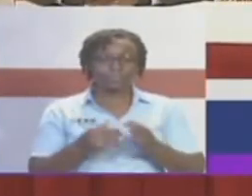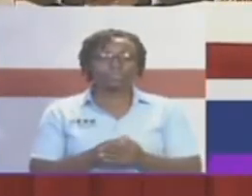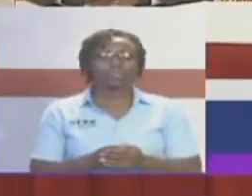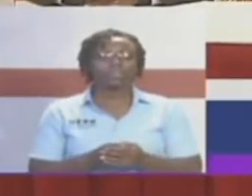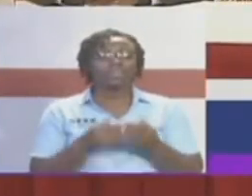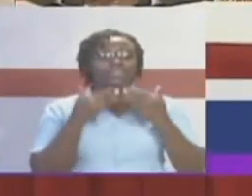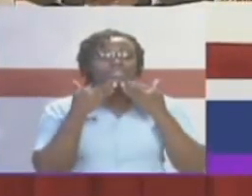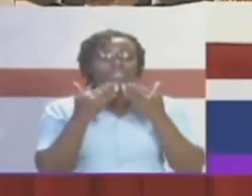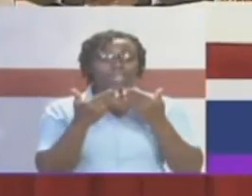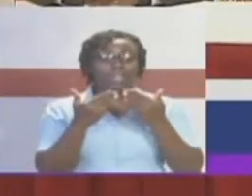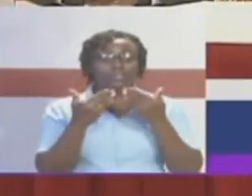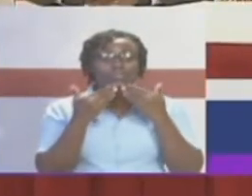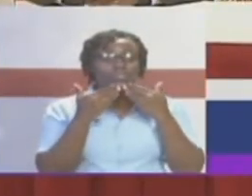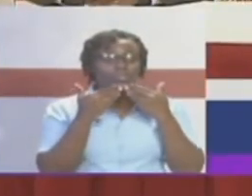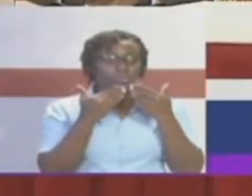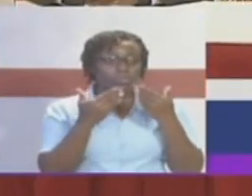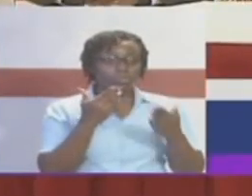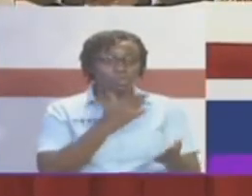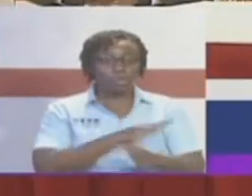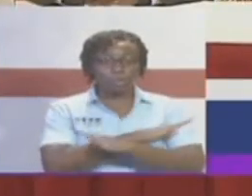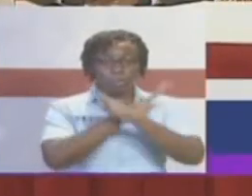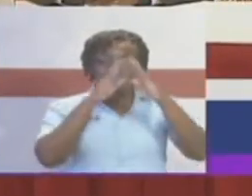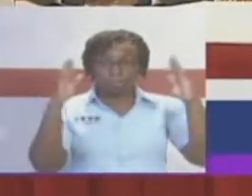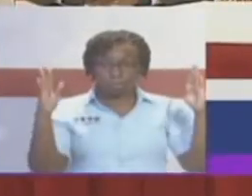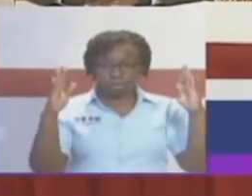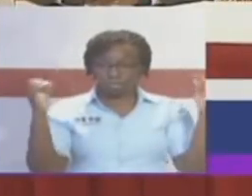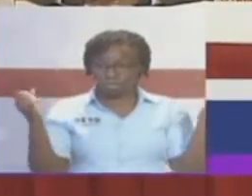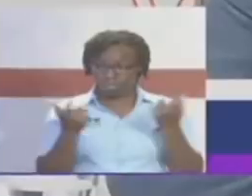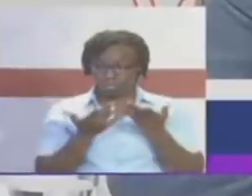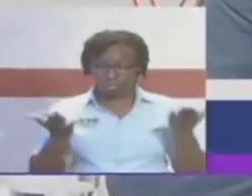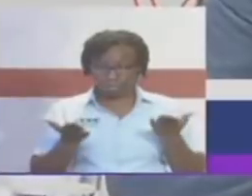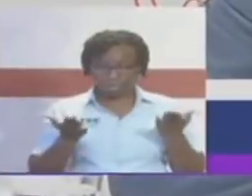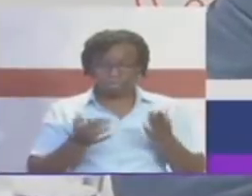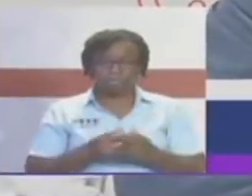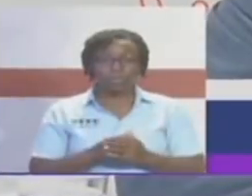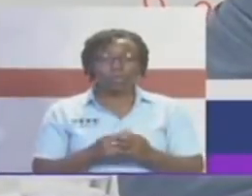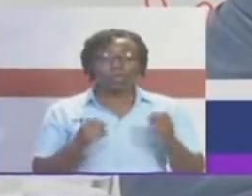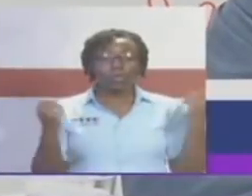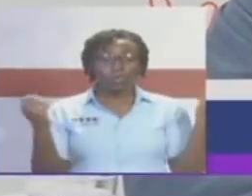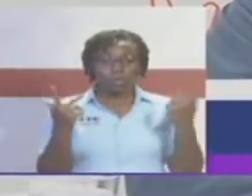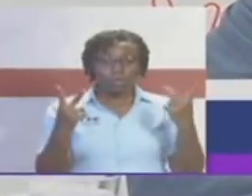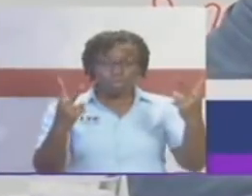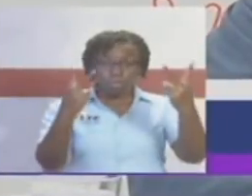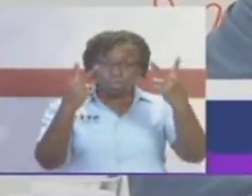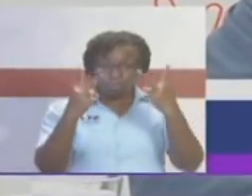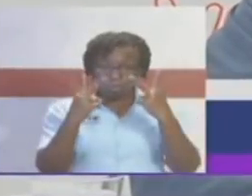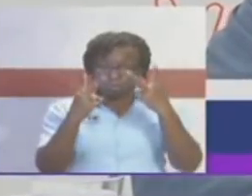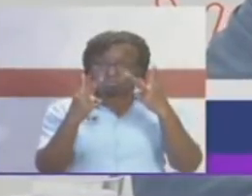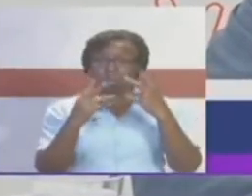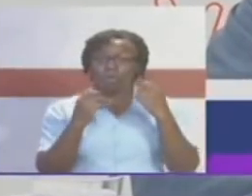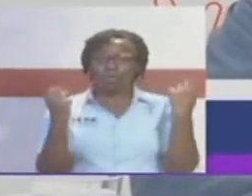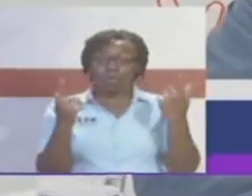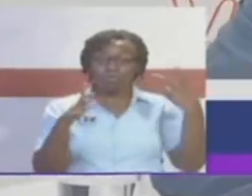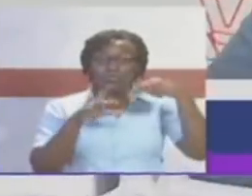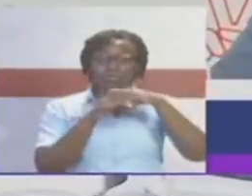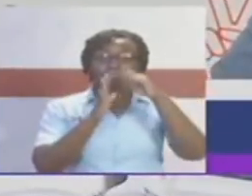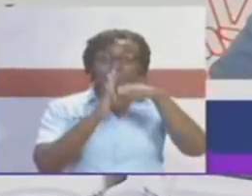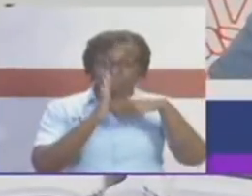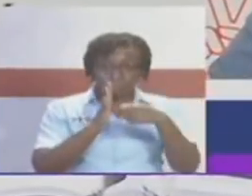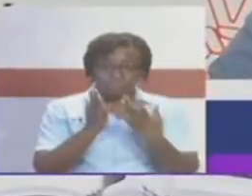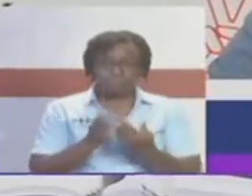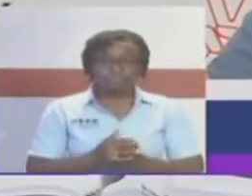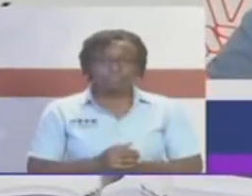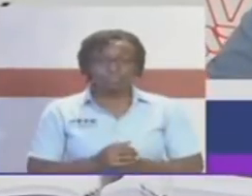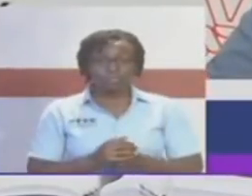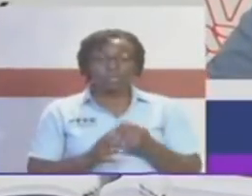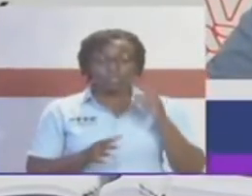Alexander. Good morning to my colleagues, Dr. Mohammed and Dr. Burgess. Good morning to members of the media and members of the viewing and listening public. If we can start